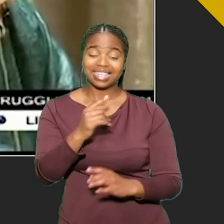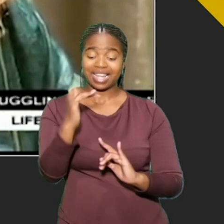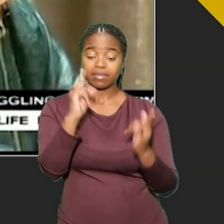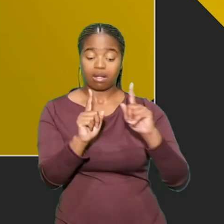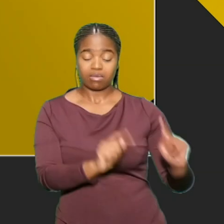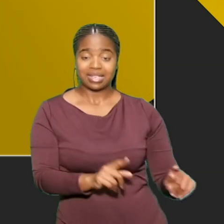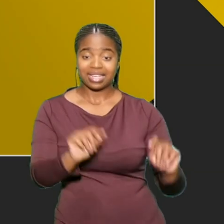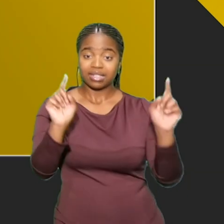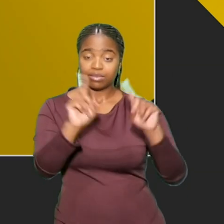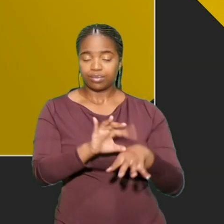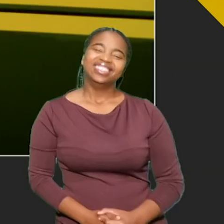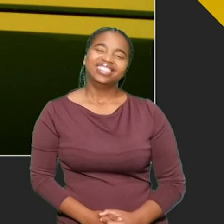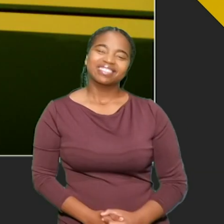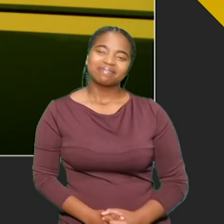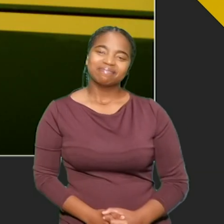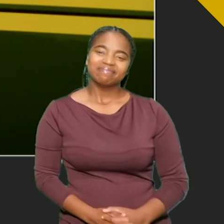planning.